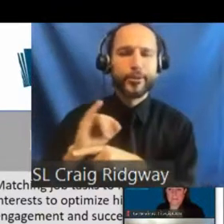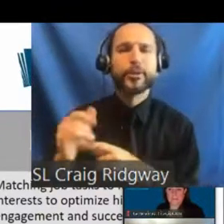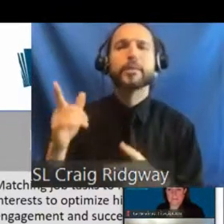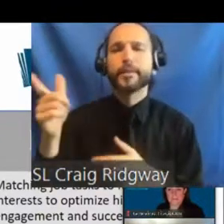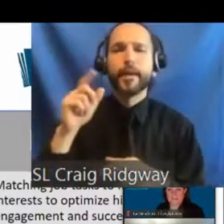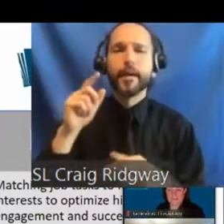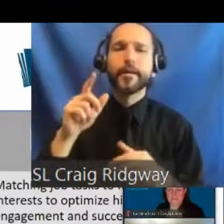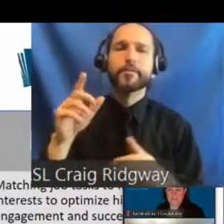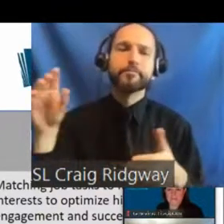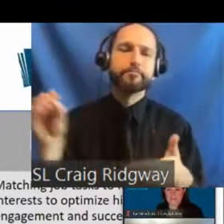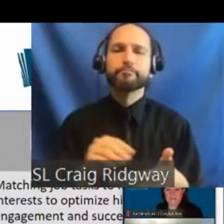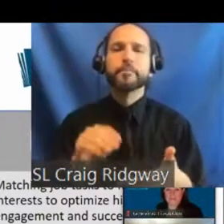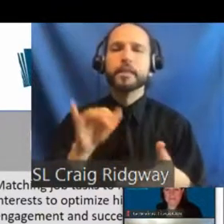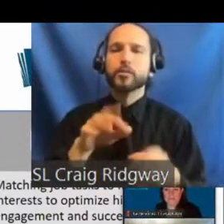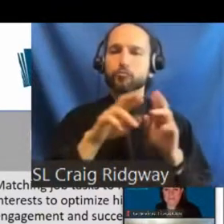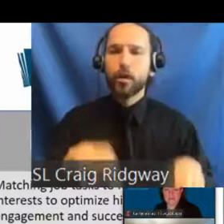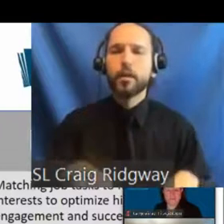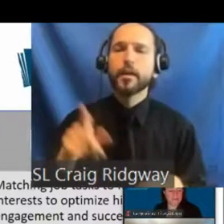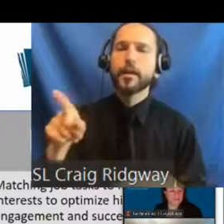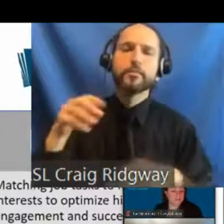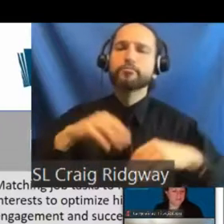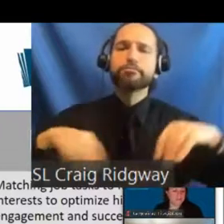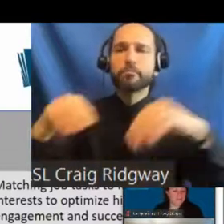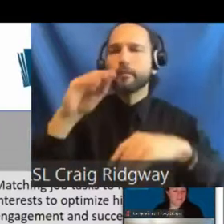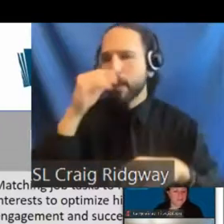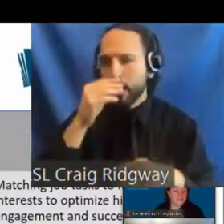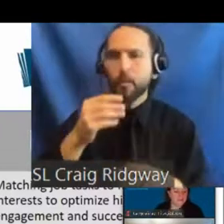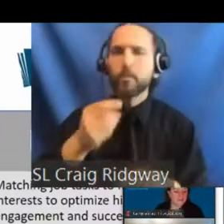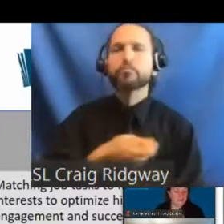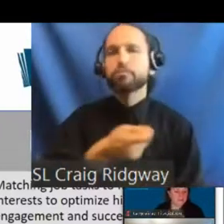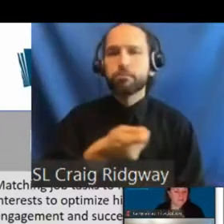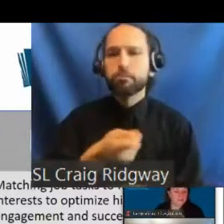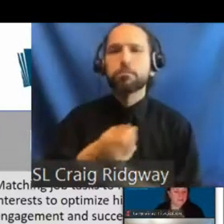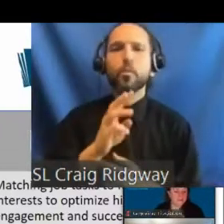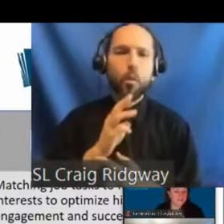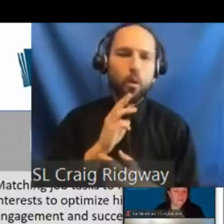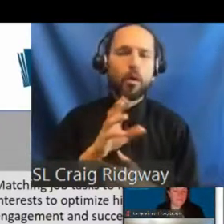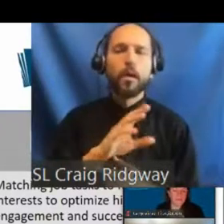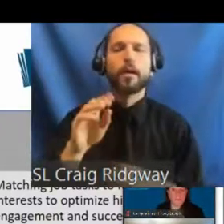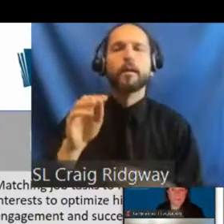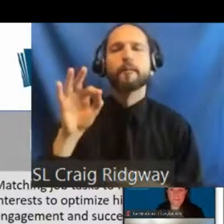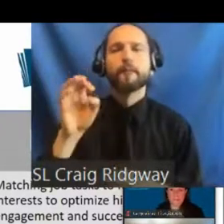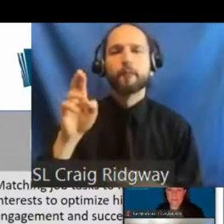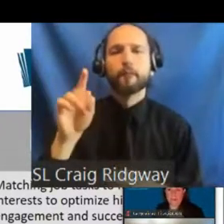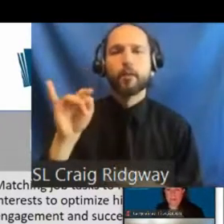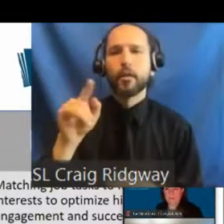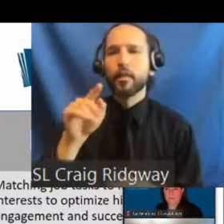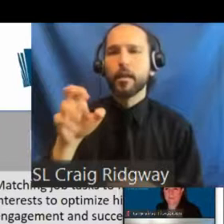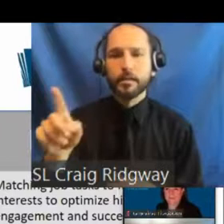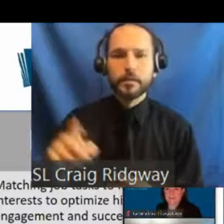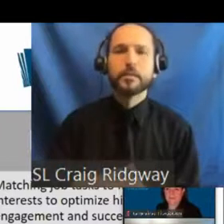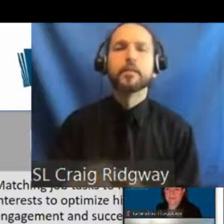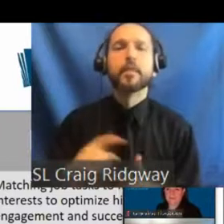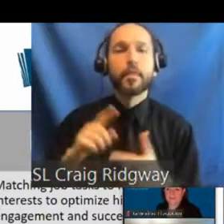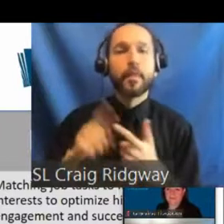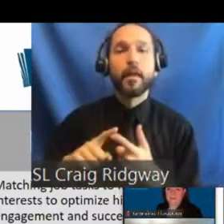Mike repotted plants, swept, watered, fertilized, and organized. With Mike's permission, the team